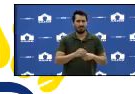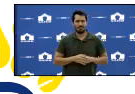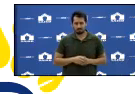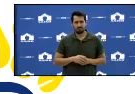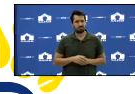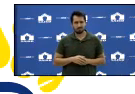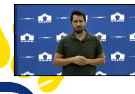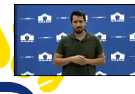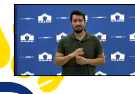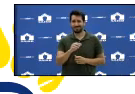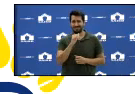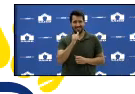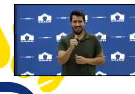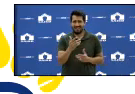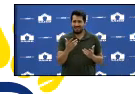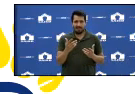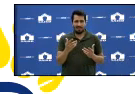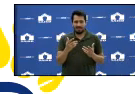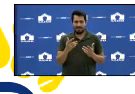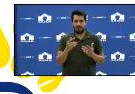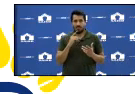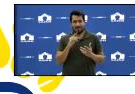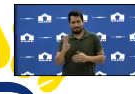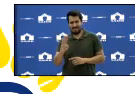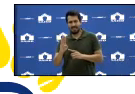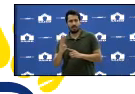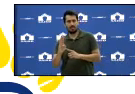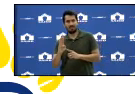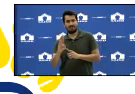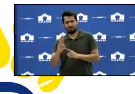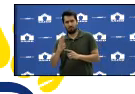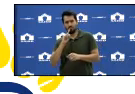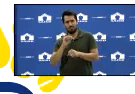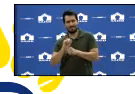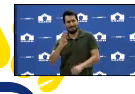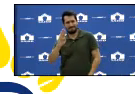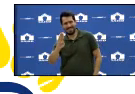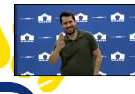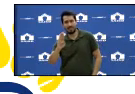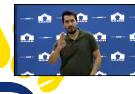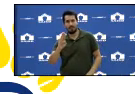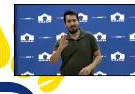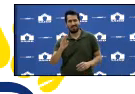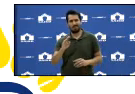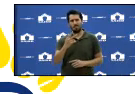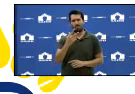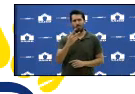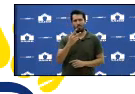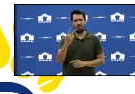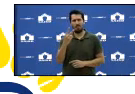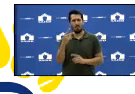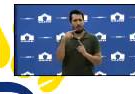And not only did we do a B, it is a solid B where we increased 2 or 3